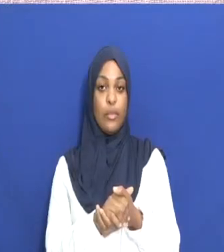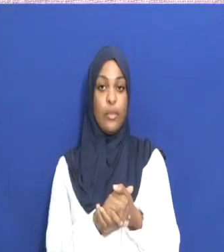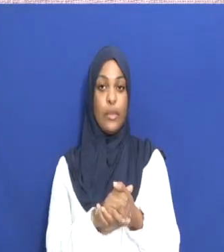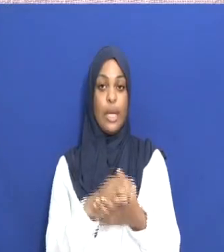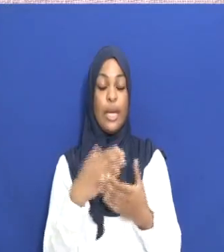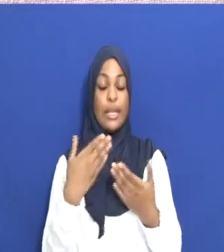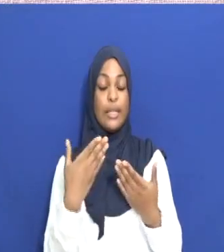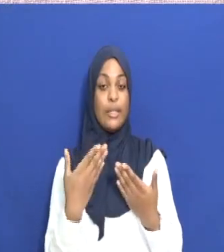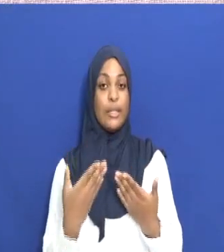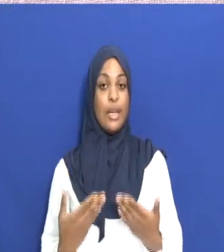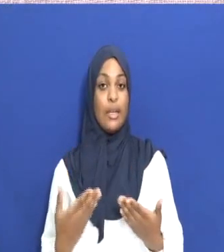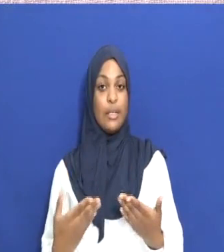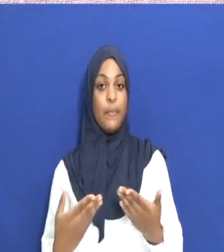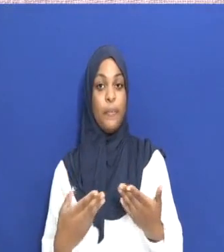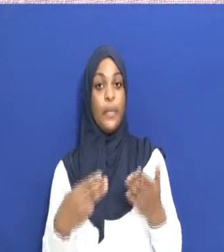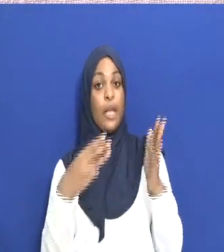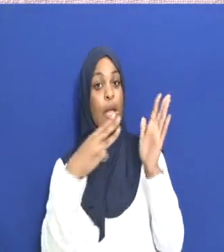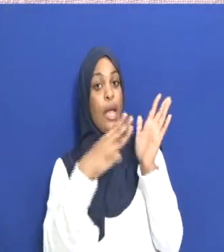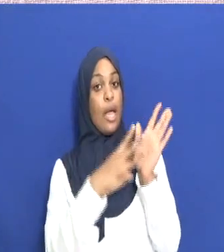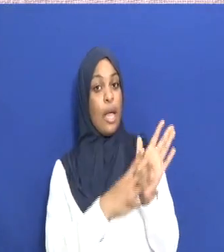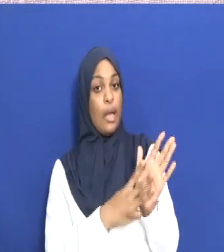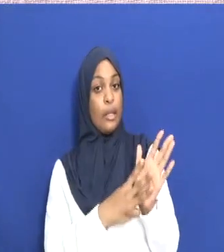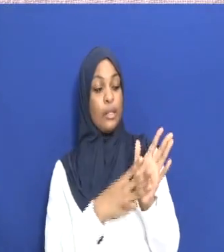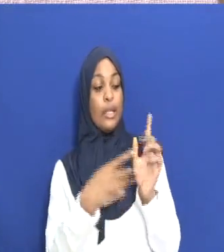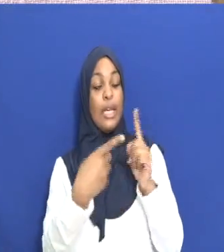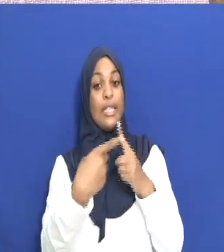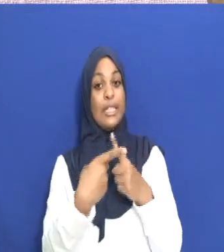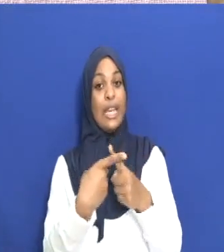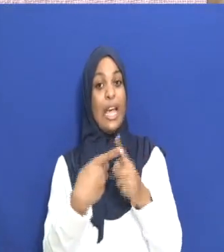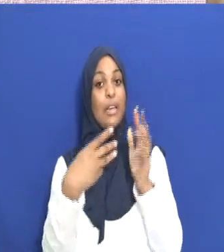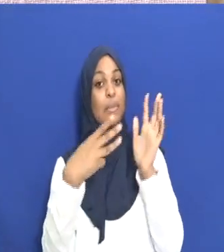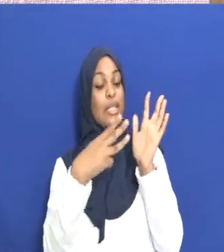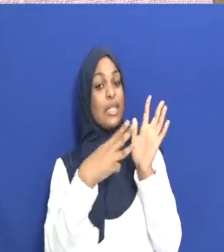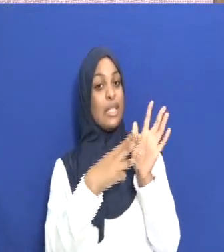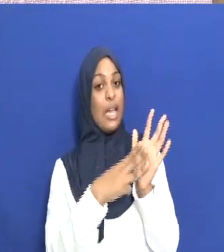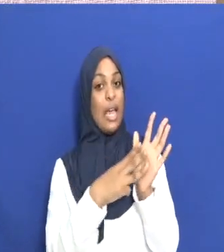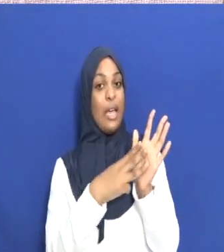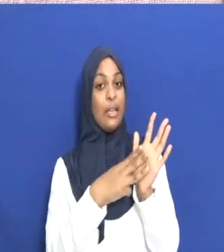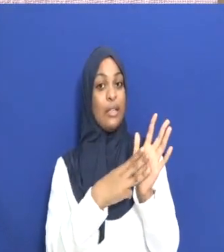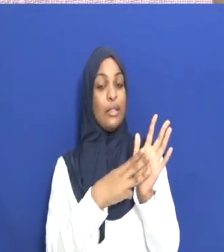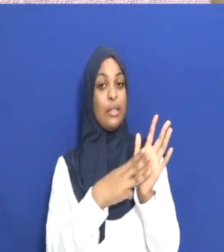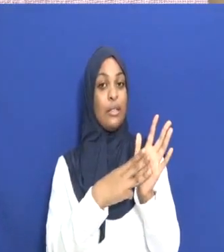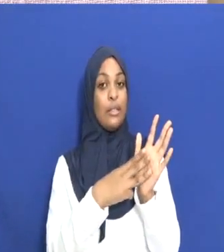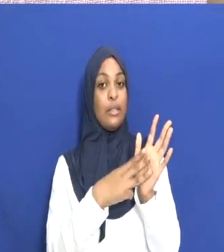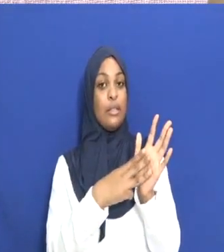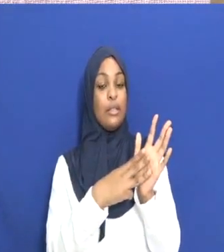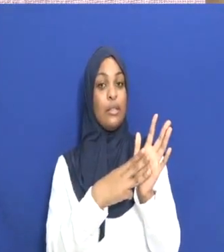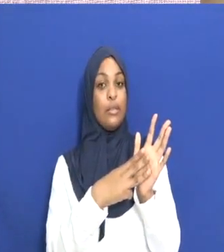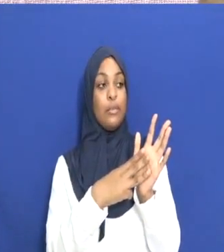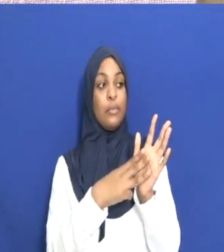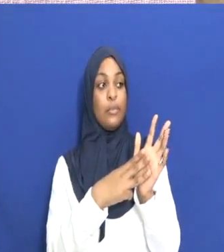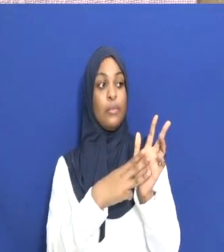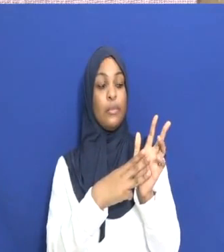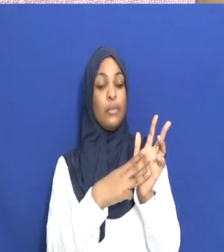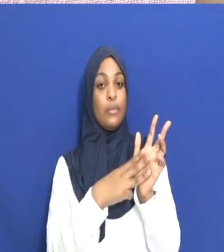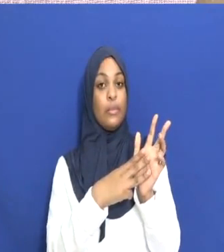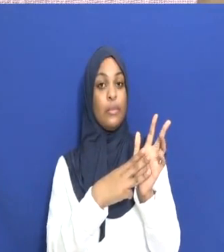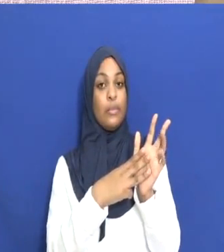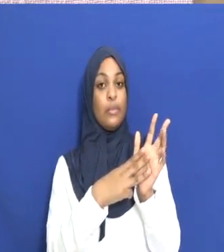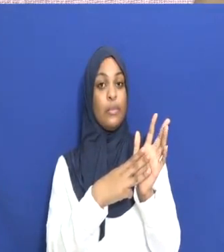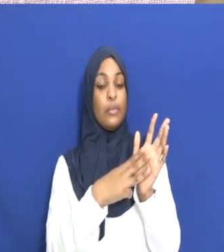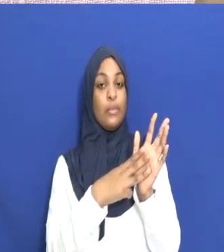So here, 8 multiplies 2 times. 8